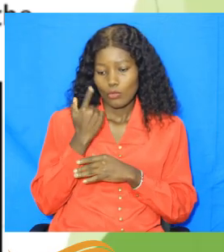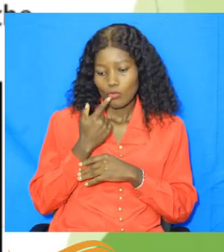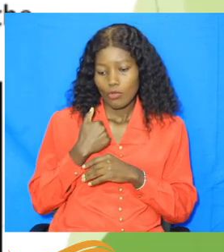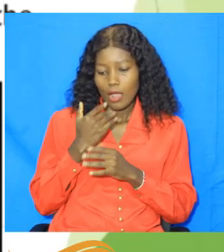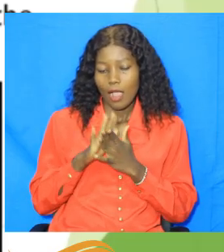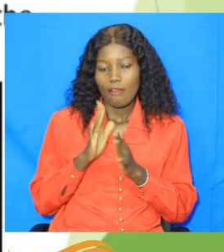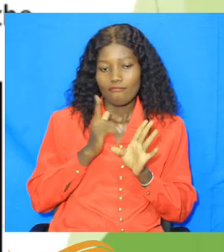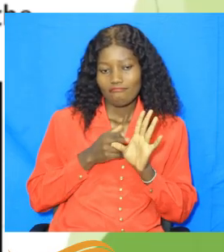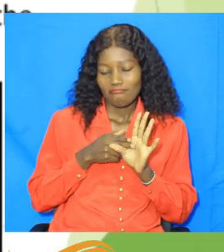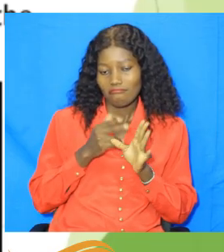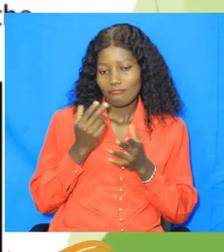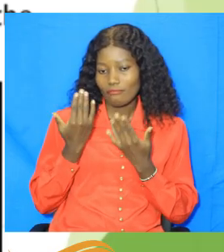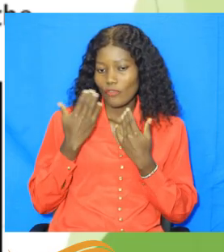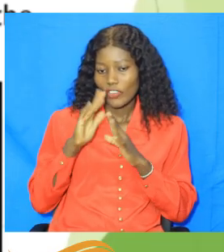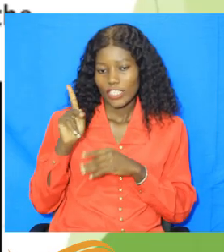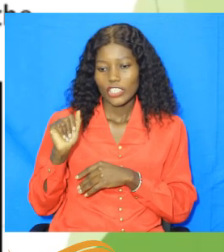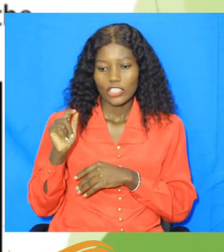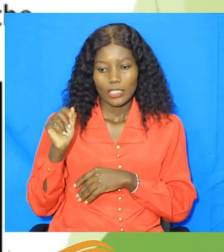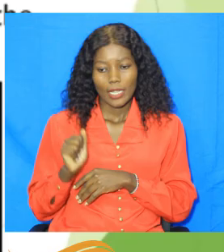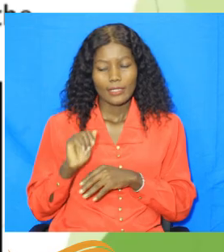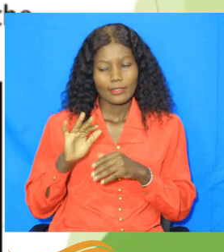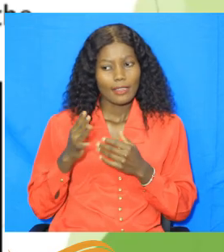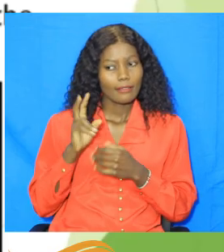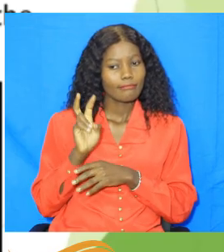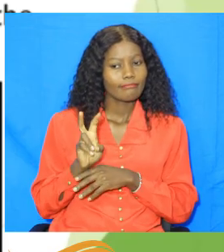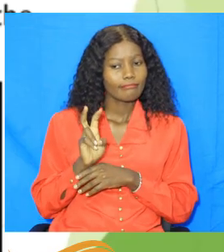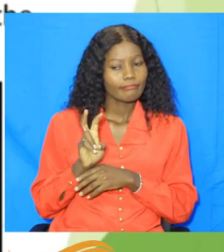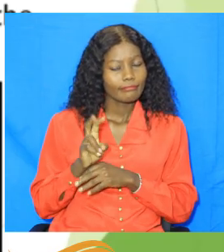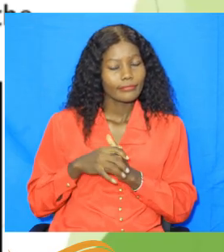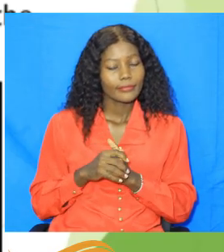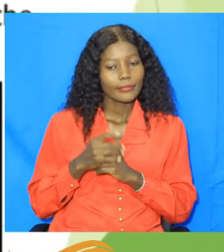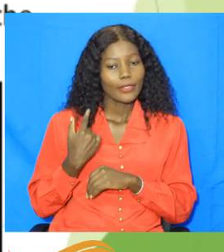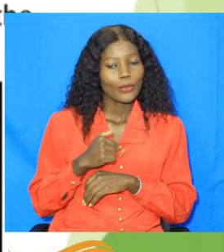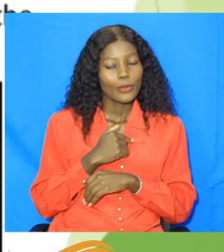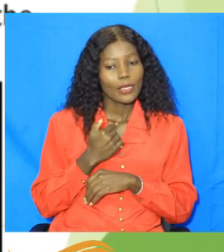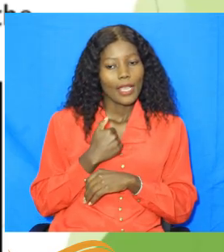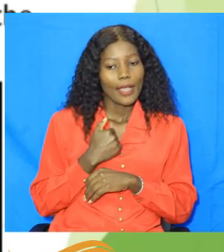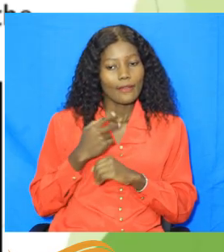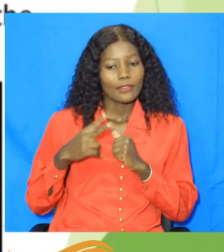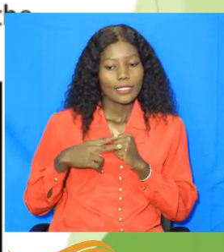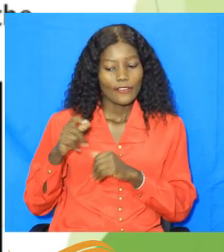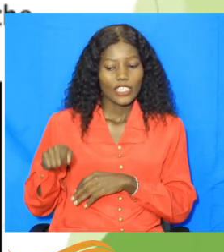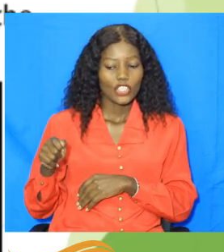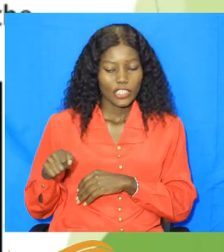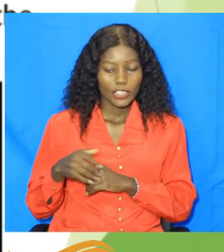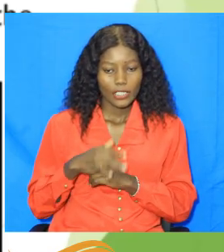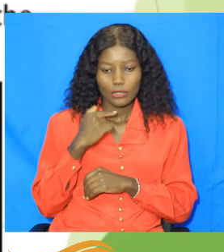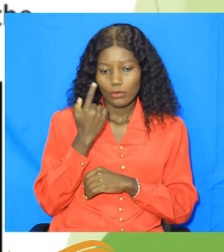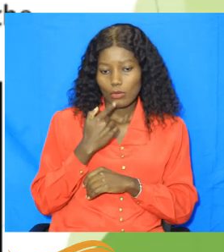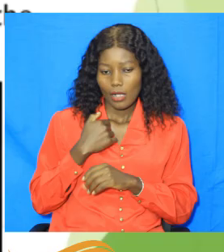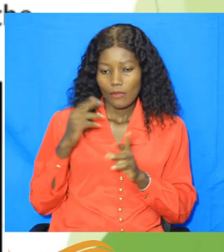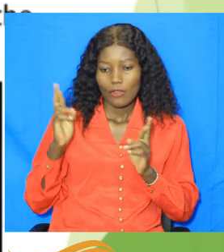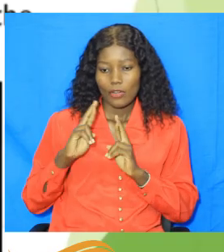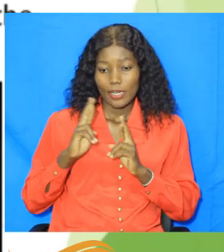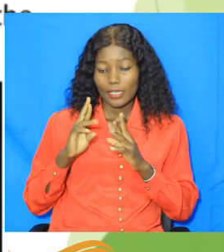performed their kata. As we can see, we have 7 judges who have already